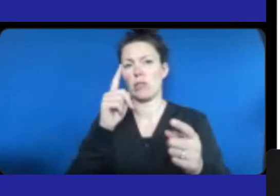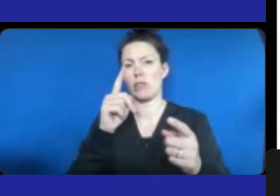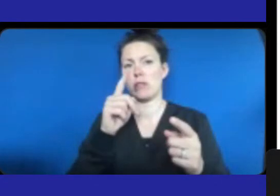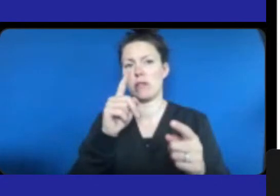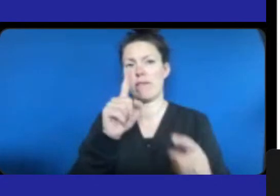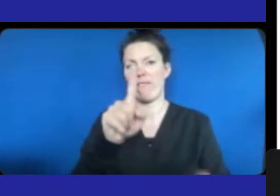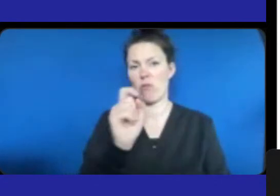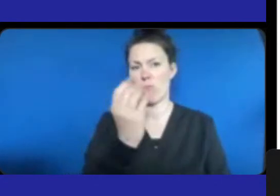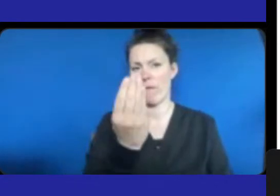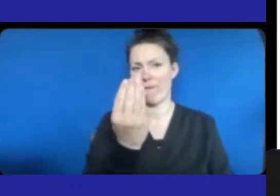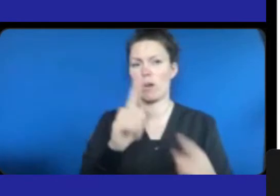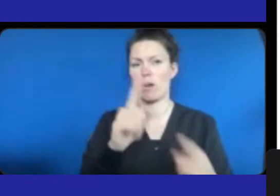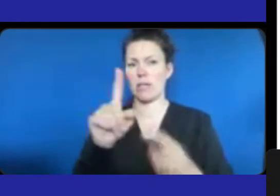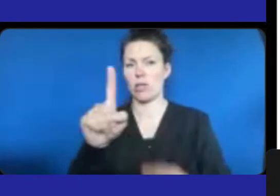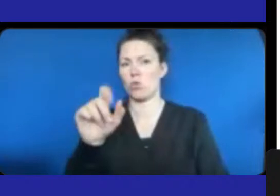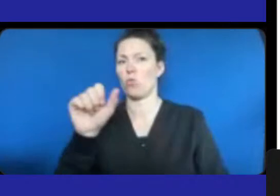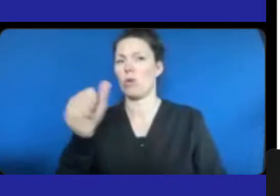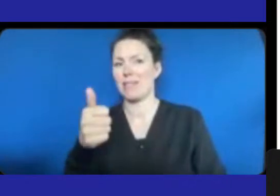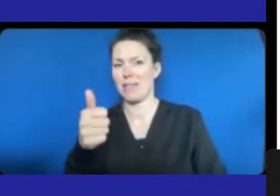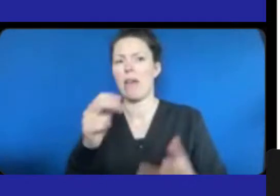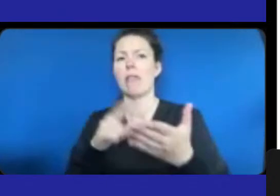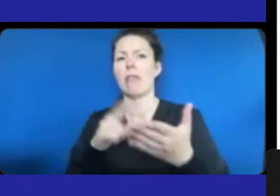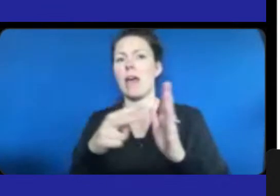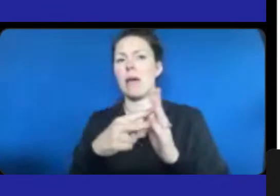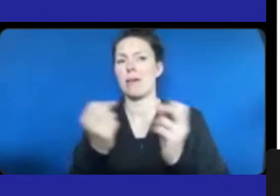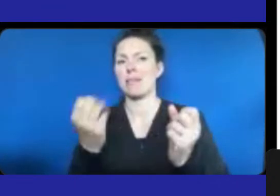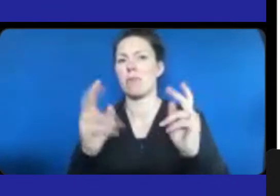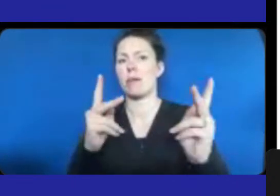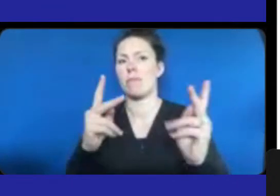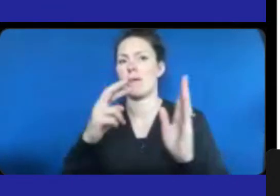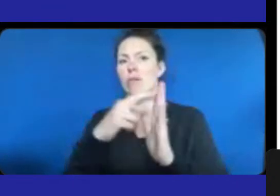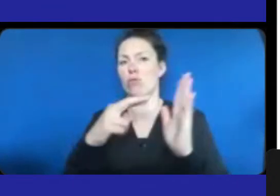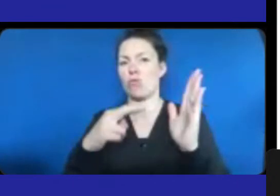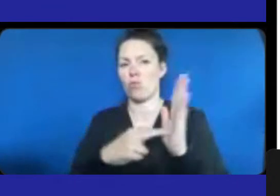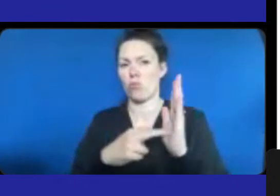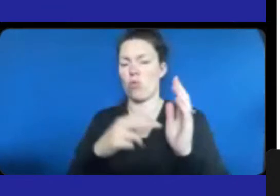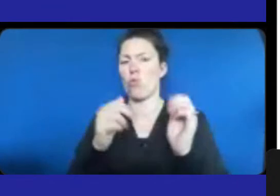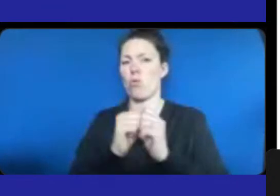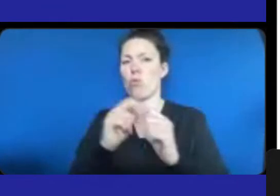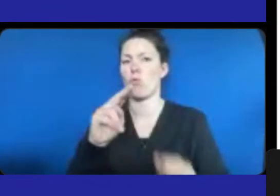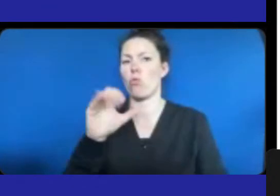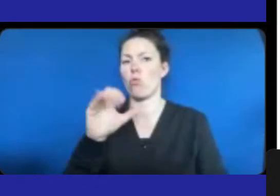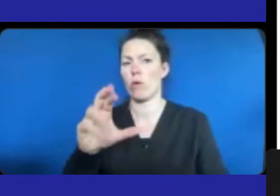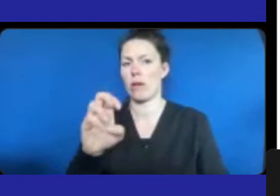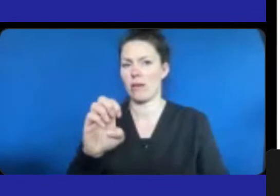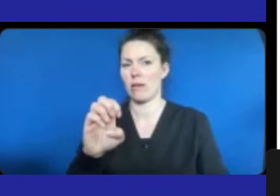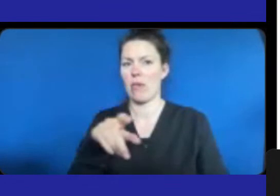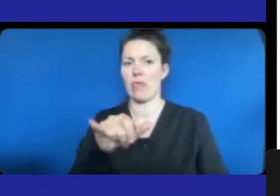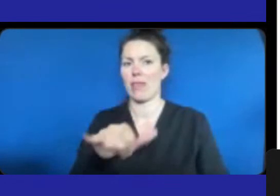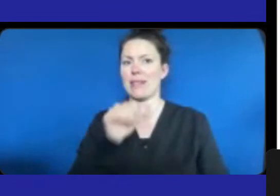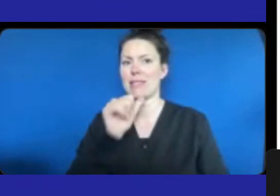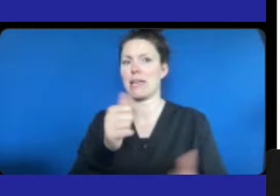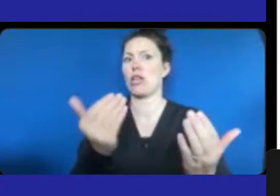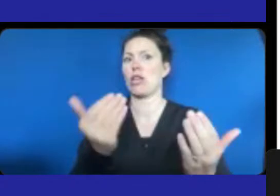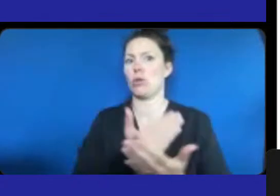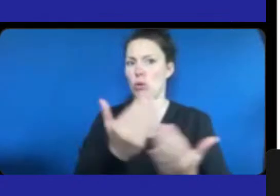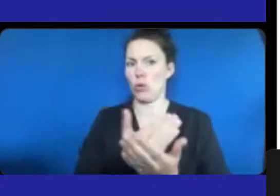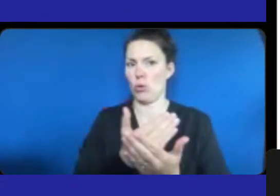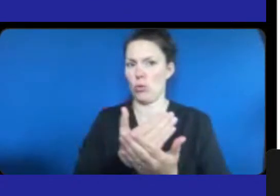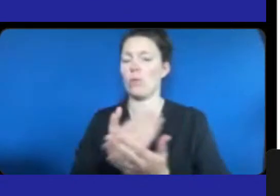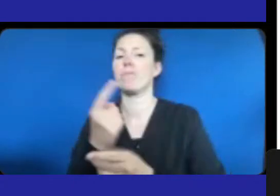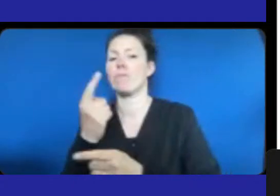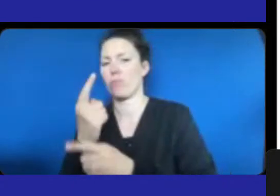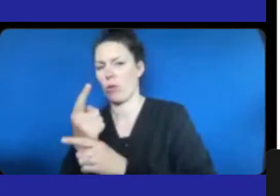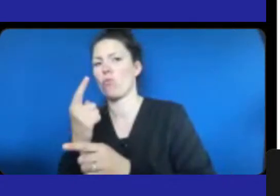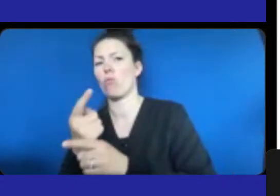from 114. That's just the number of people we have enrolled in NYC Care, right? It's not like new enrollees. Correct. And so I think